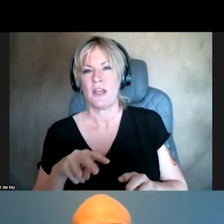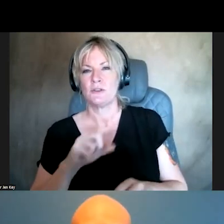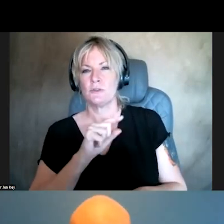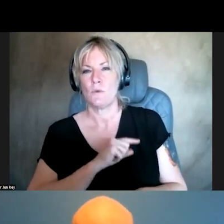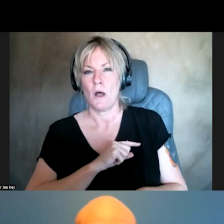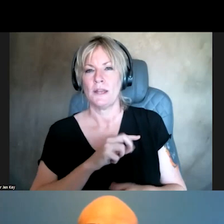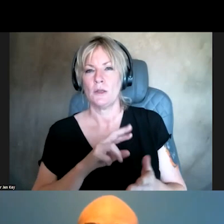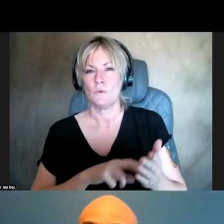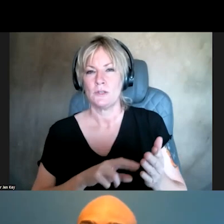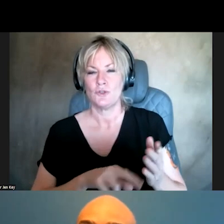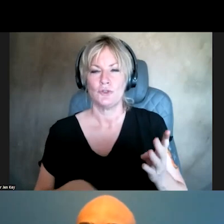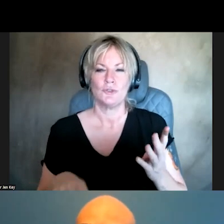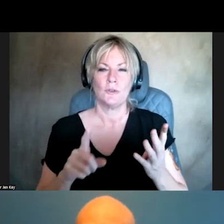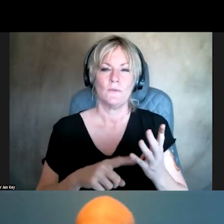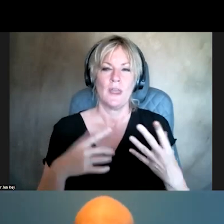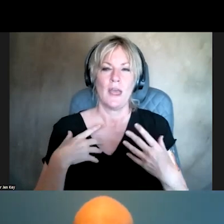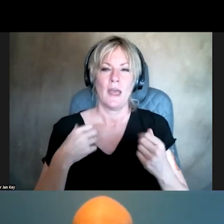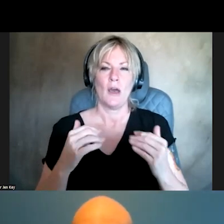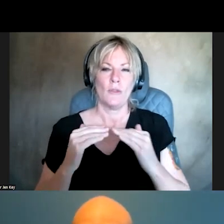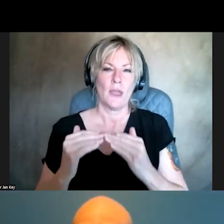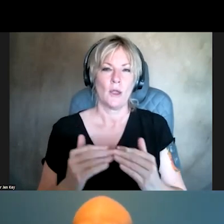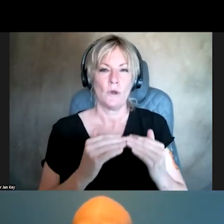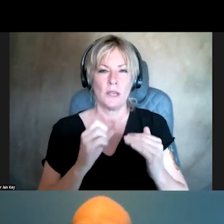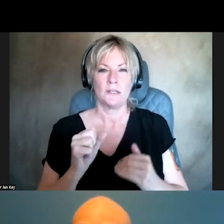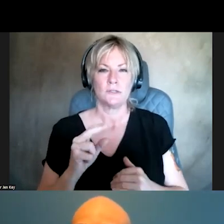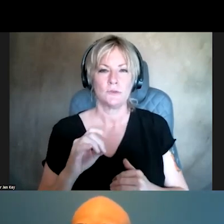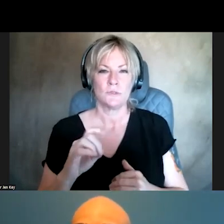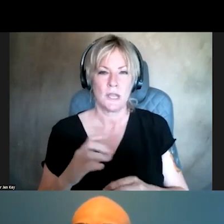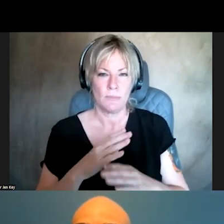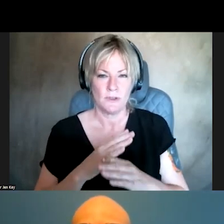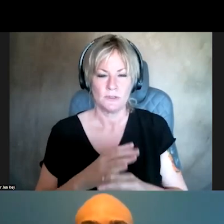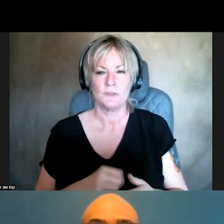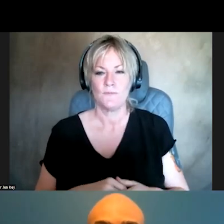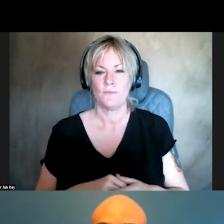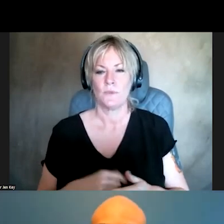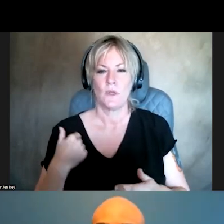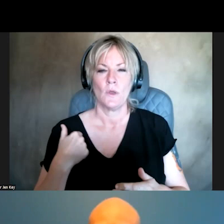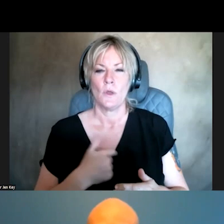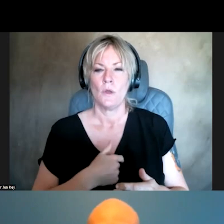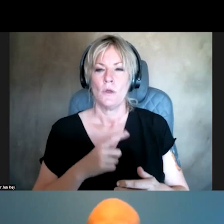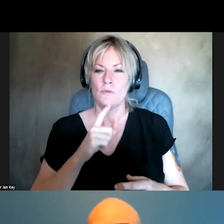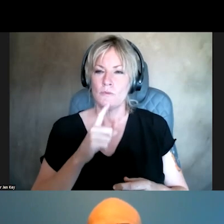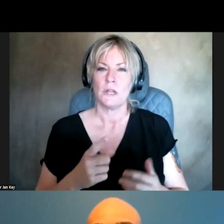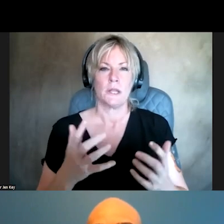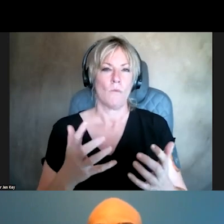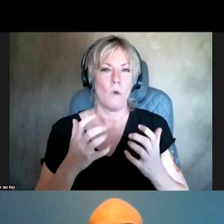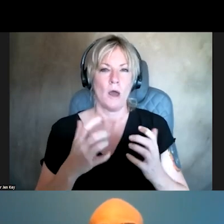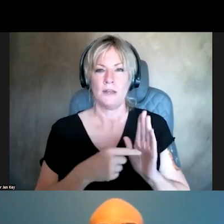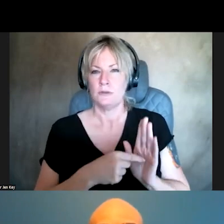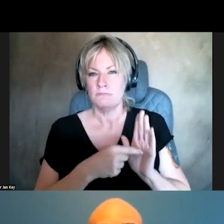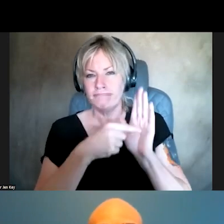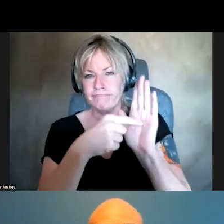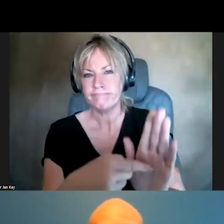And 4 is health equity and suicide prevention. We were really wanting to bring that to the